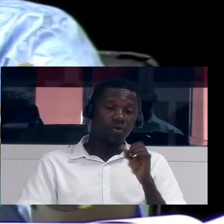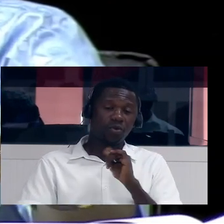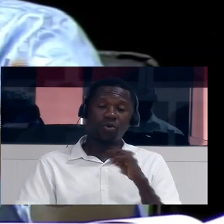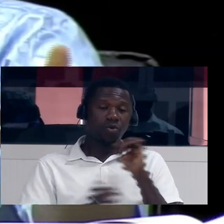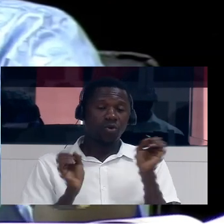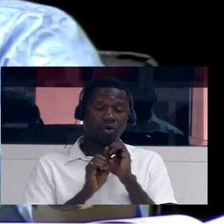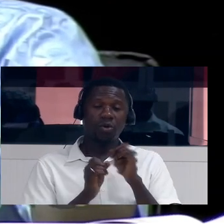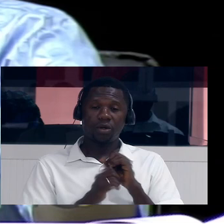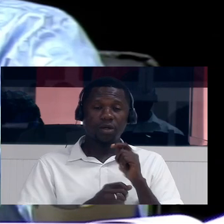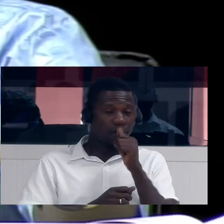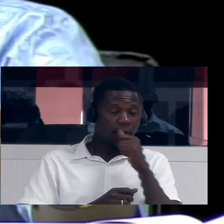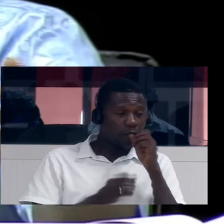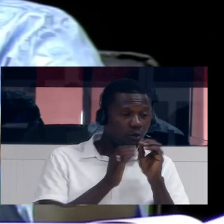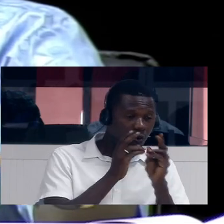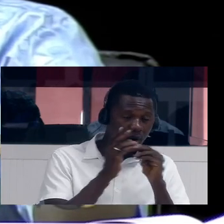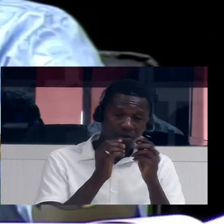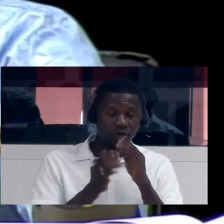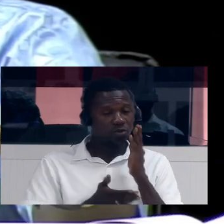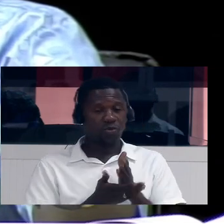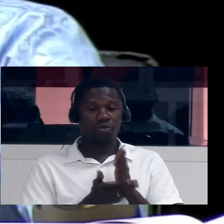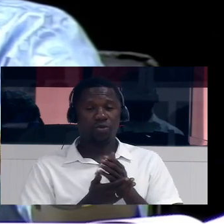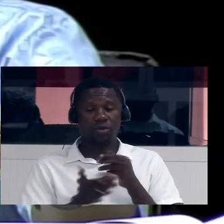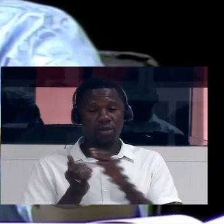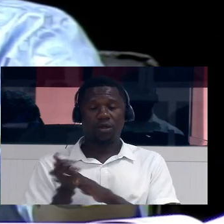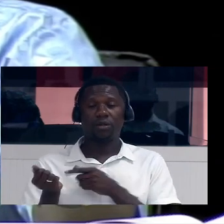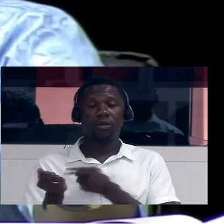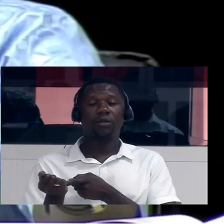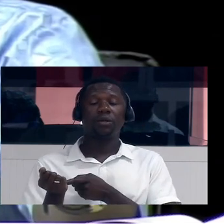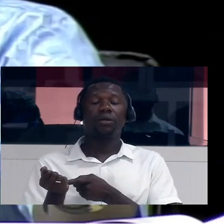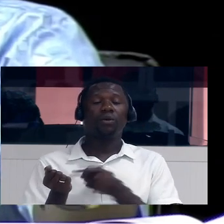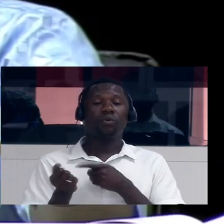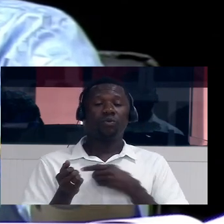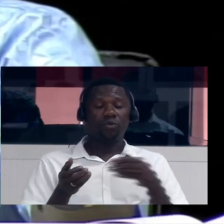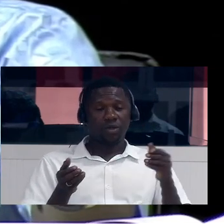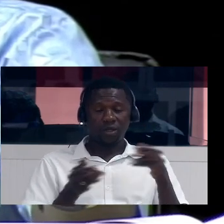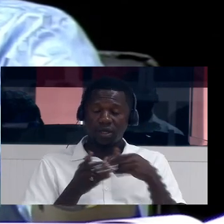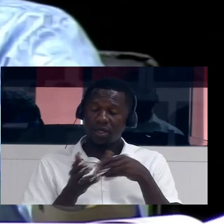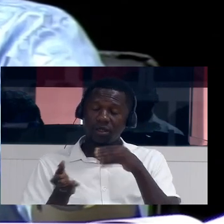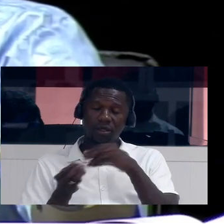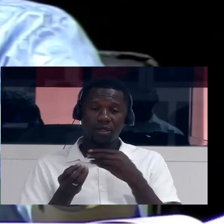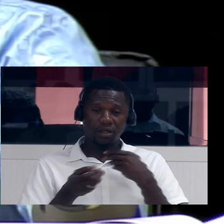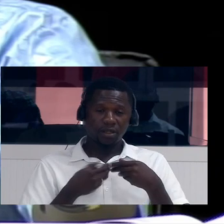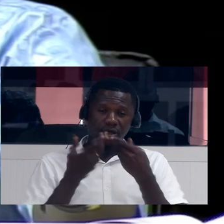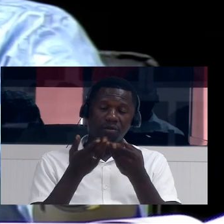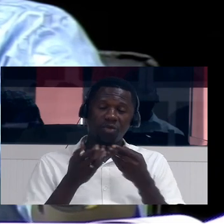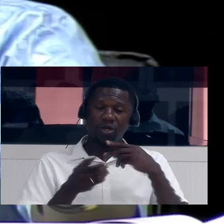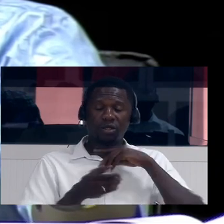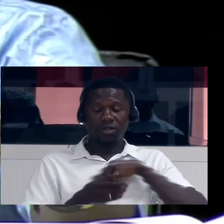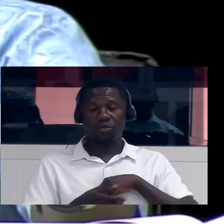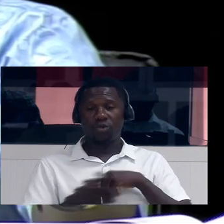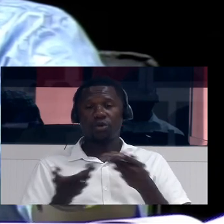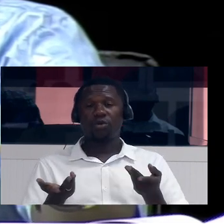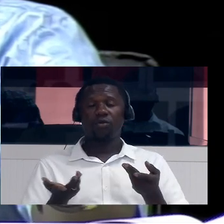but facts at hand. We gathered, and I registered my frustration and disappointment of